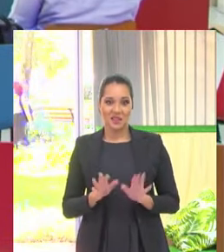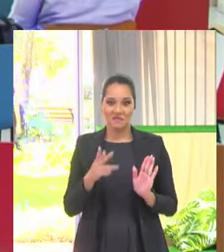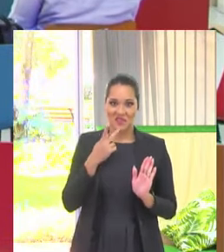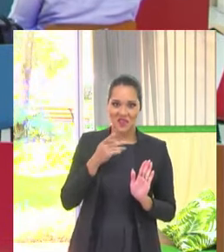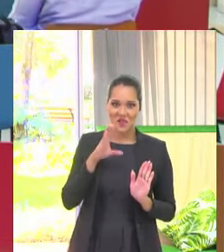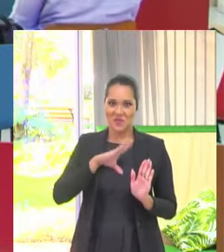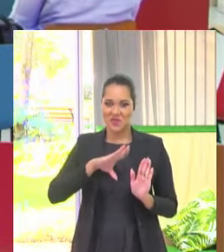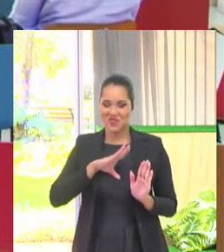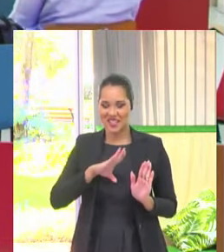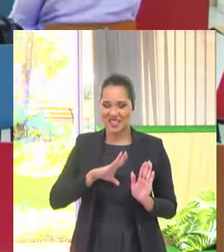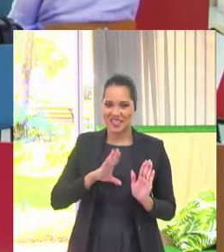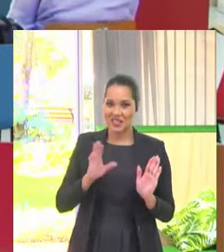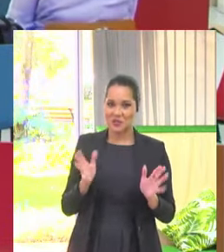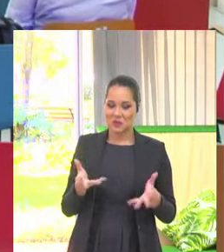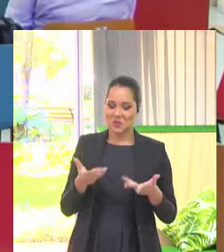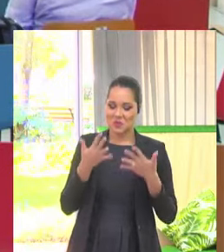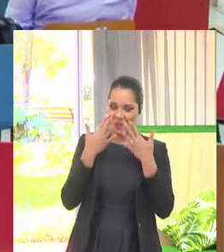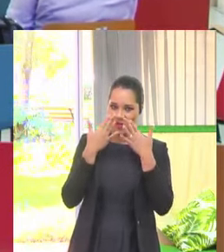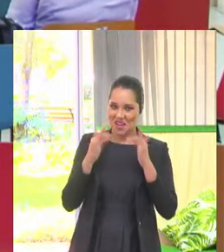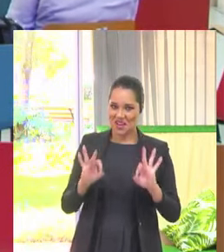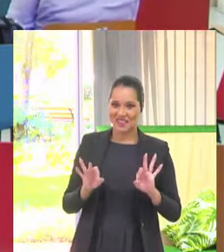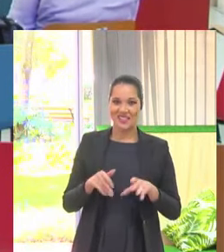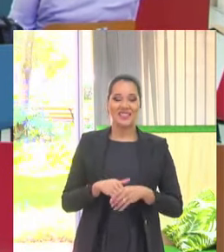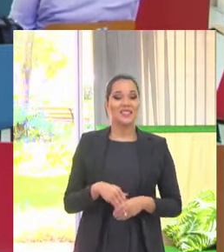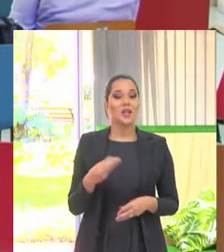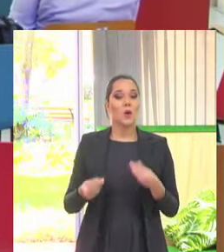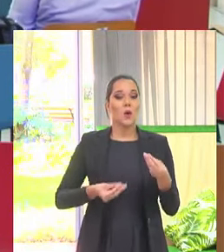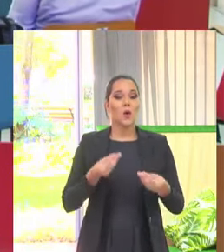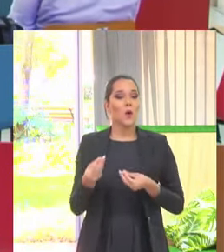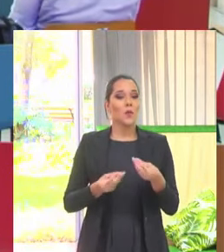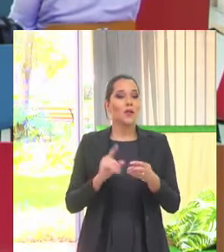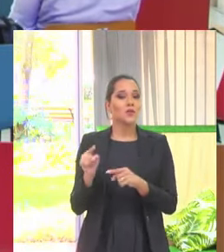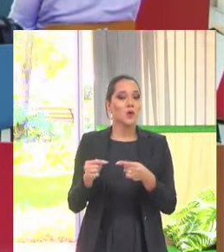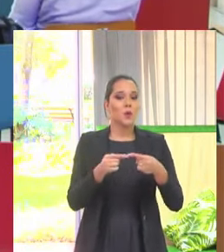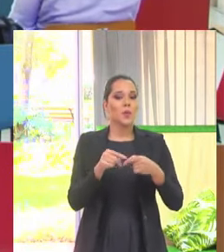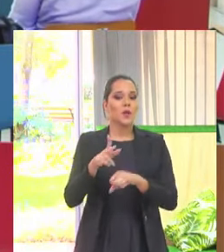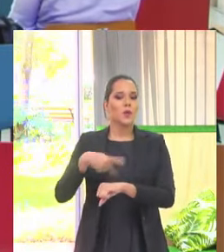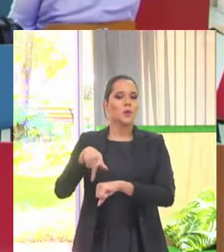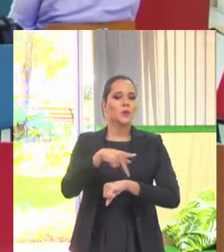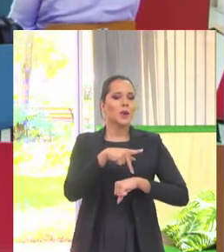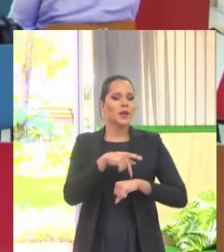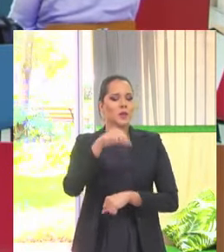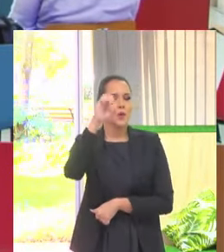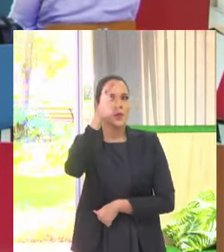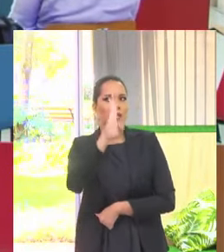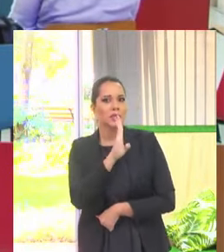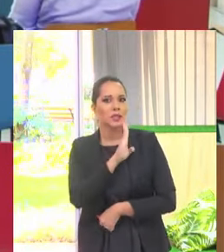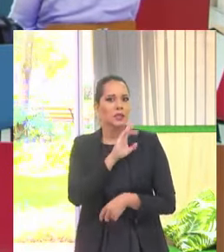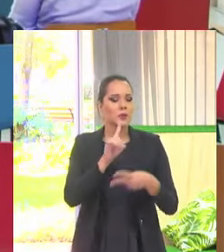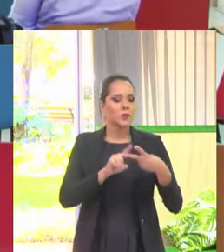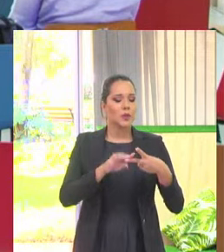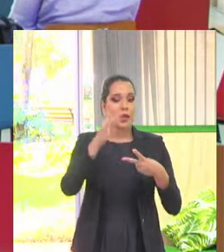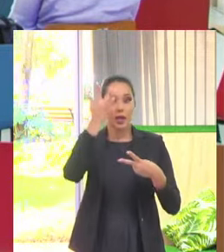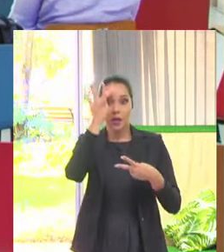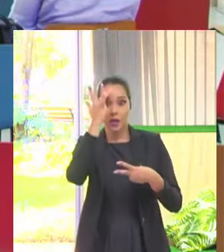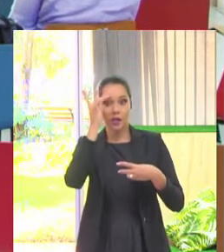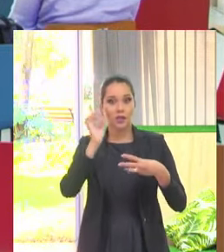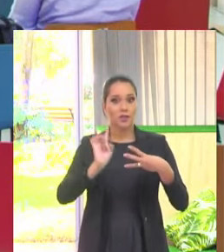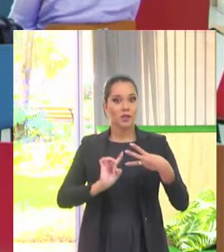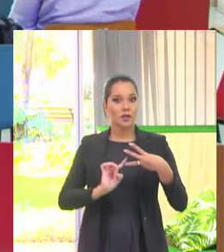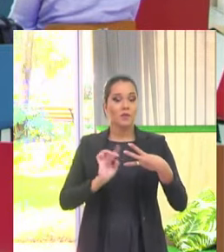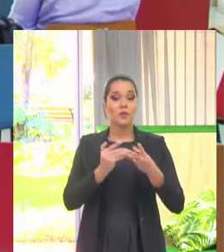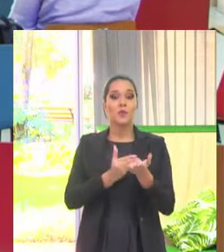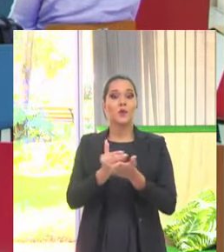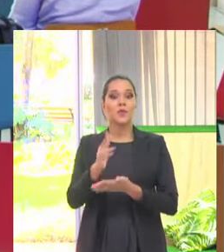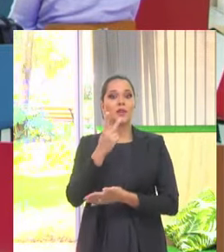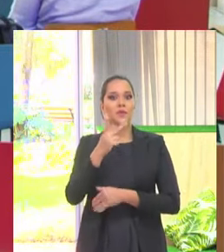like, and how does it relate to countries like Brazil, like India? But we will start with India, and